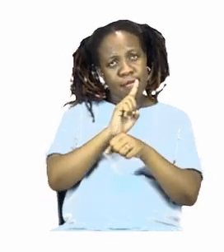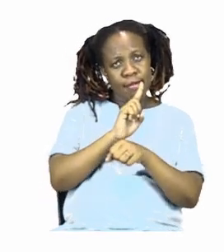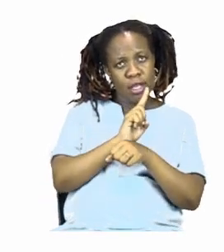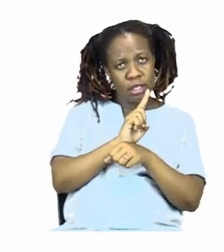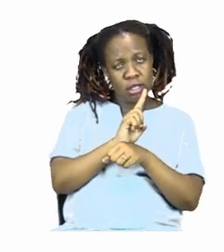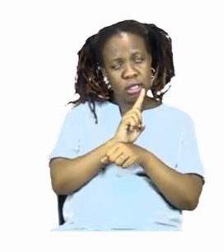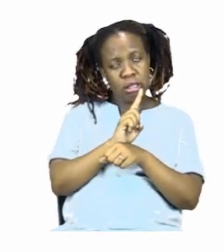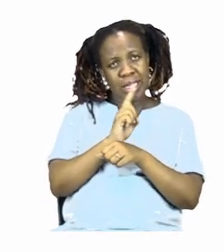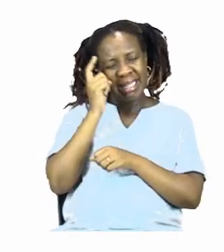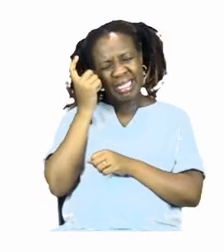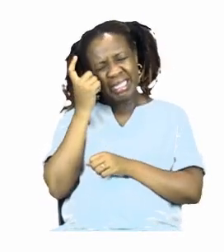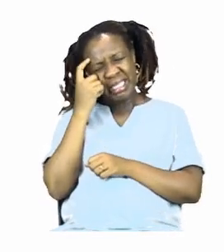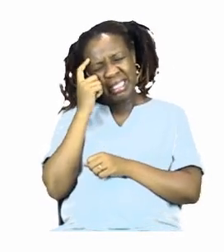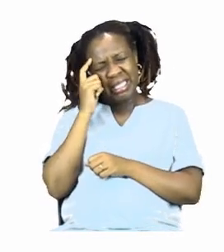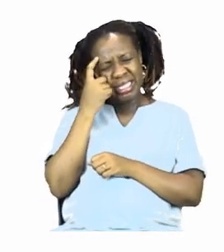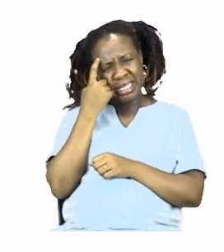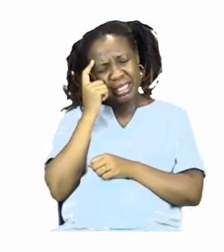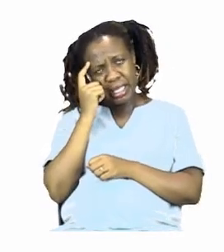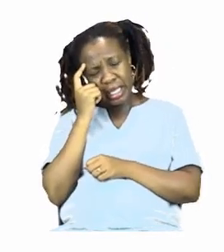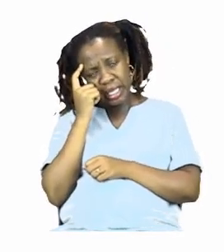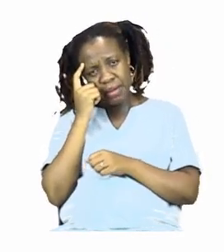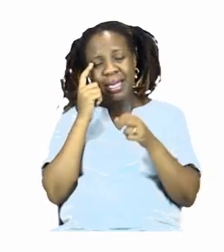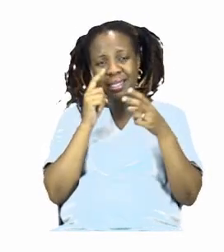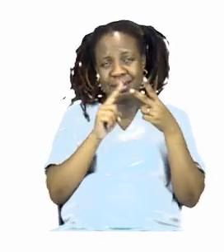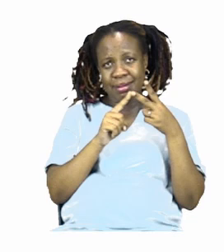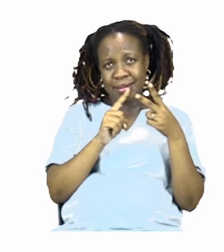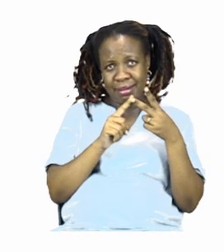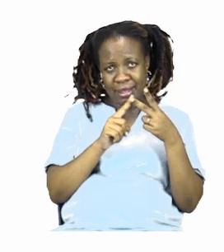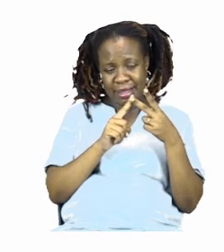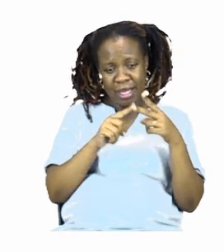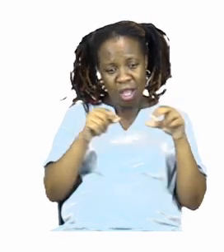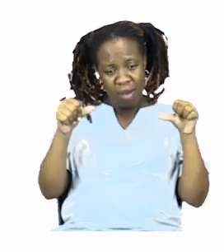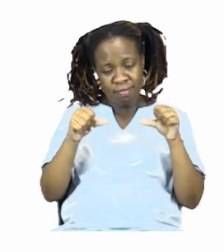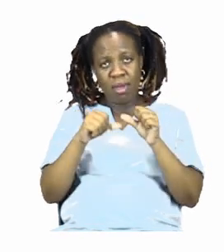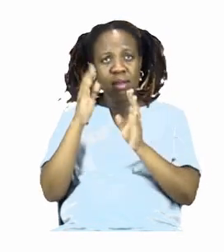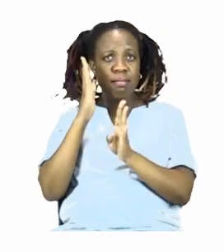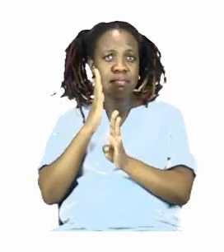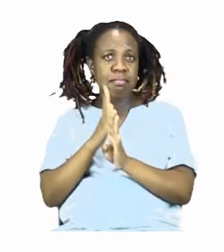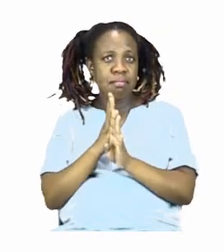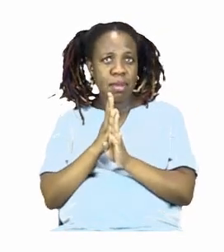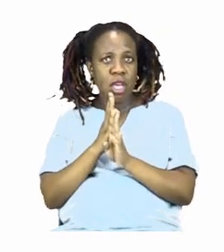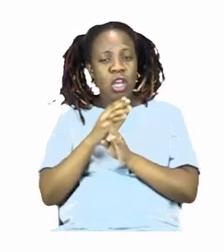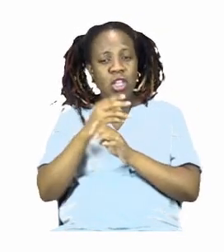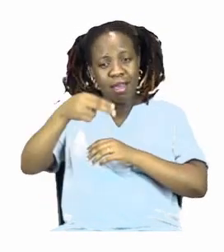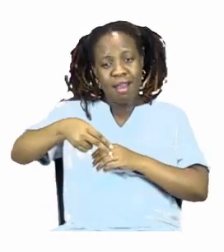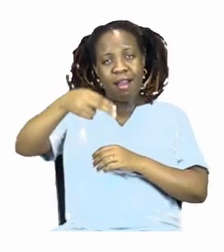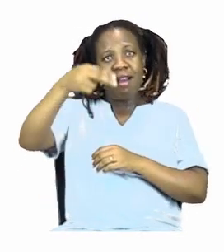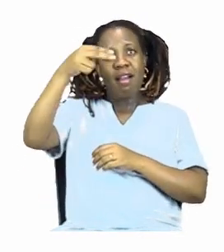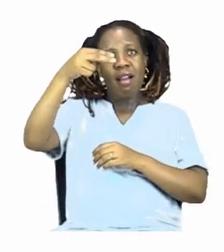heights in centimeters. Now there you will see, there you have many